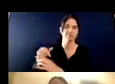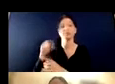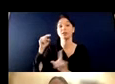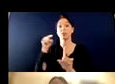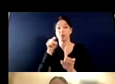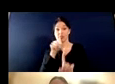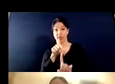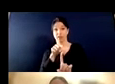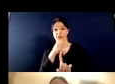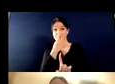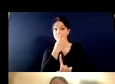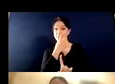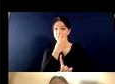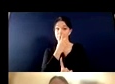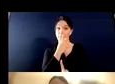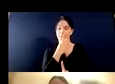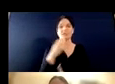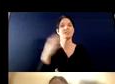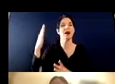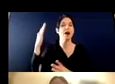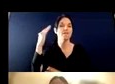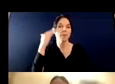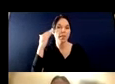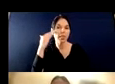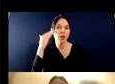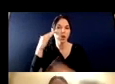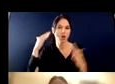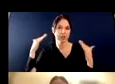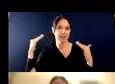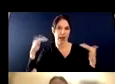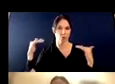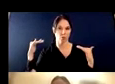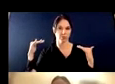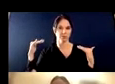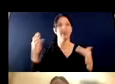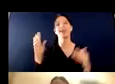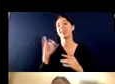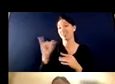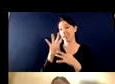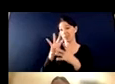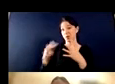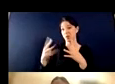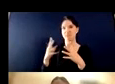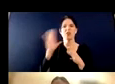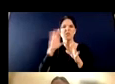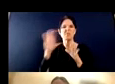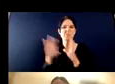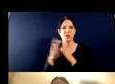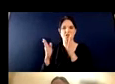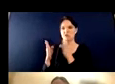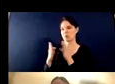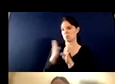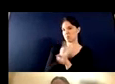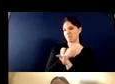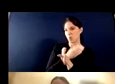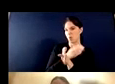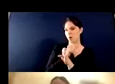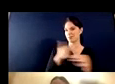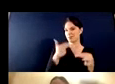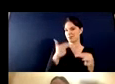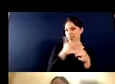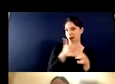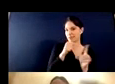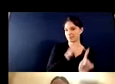the audiogram of familiar sounds. And just like that graph that I showed you or that image that I showed you on the previous slide,